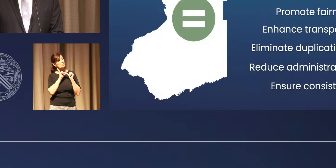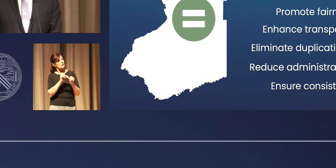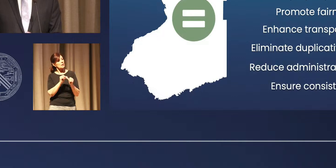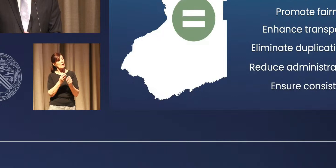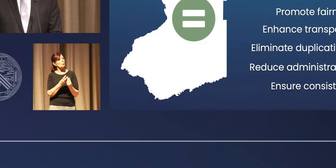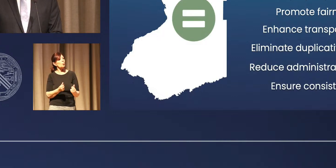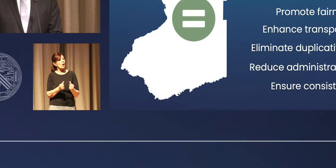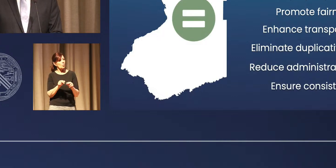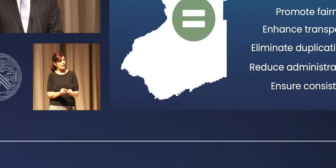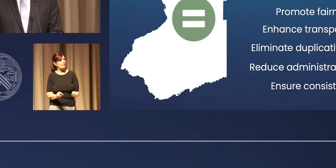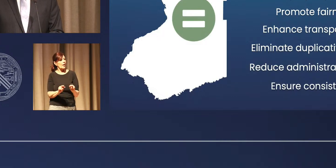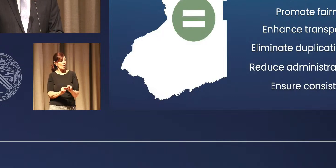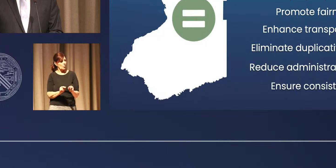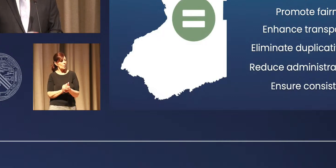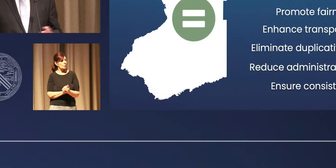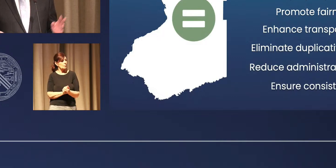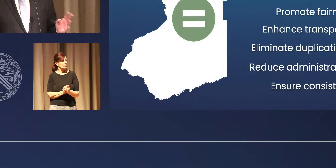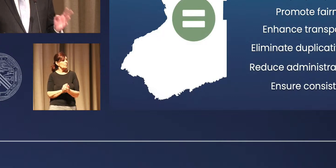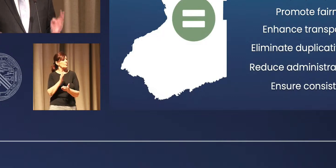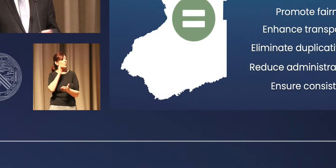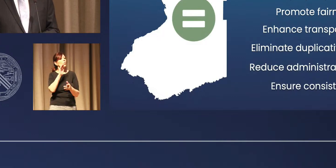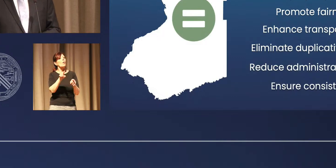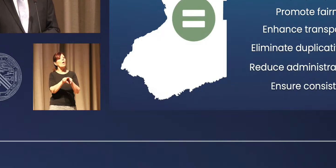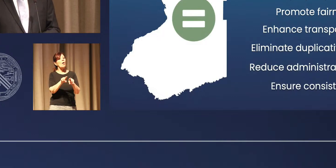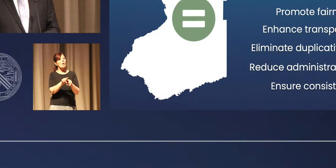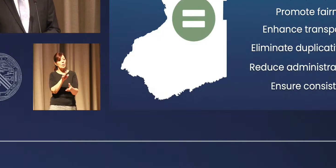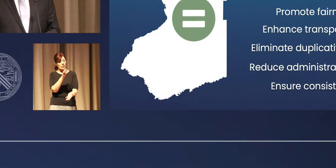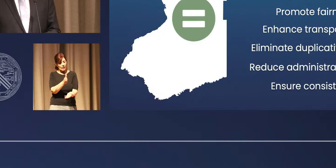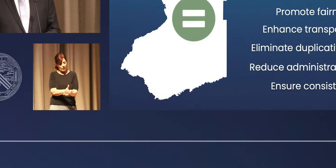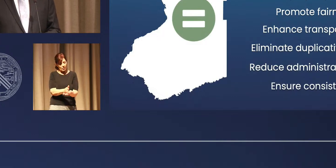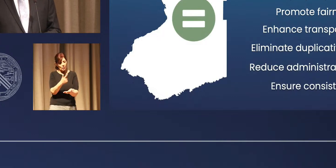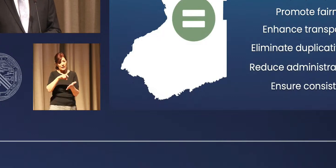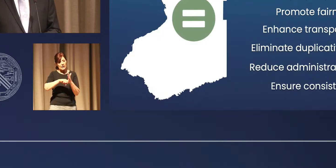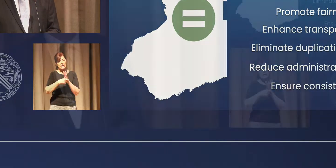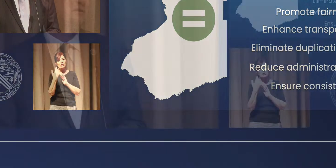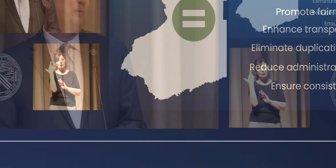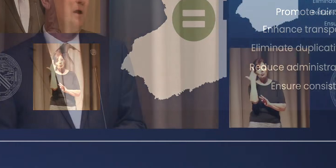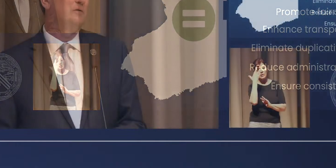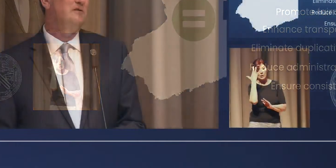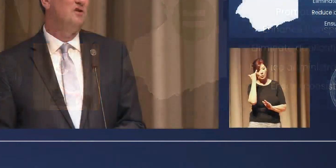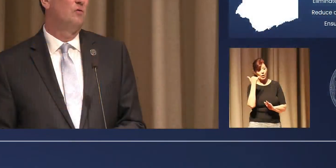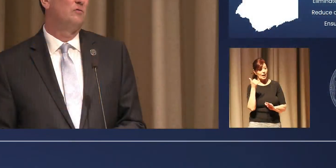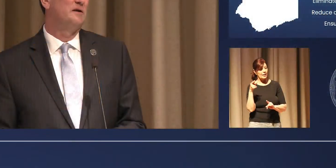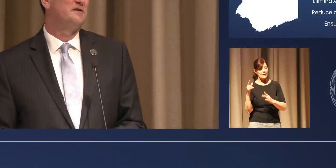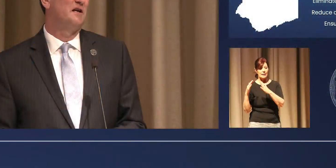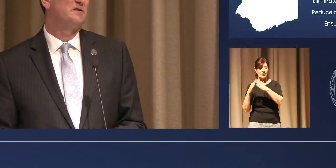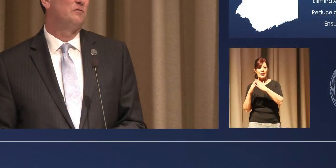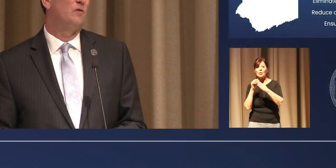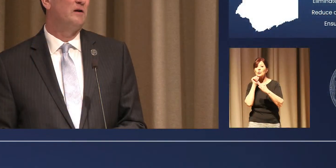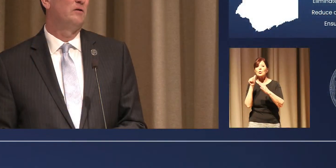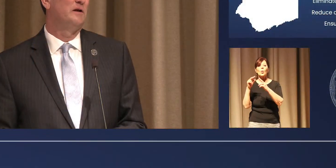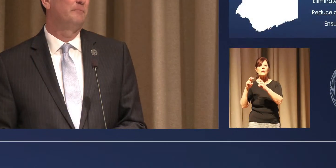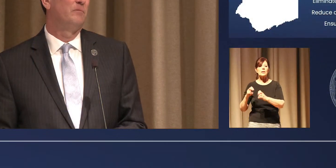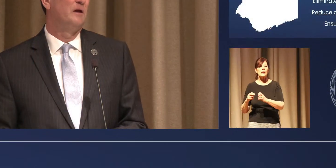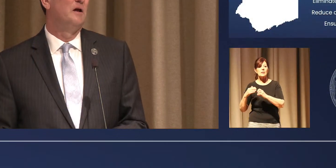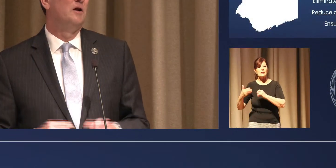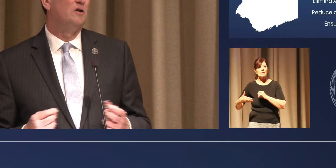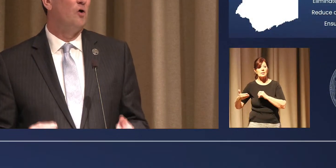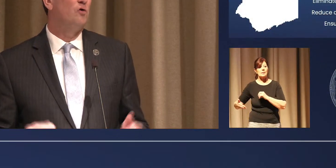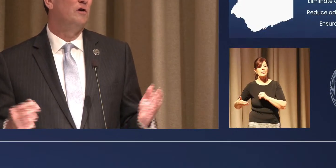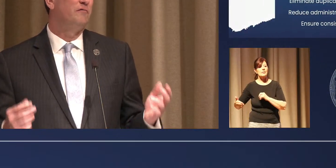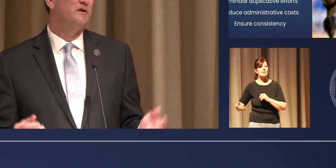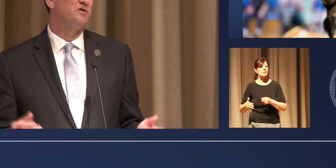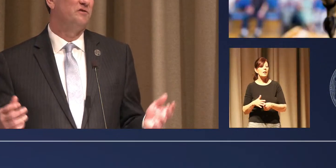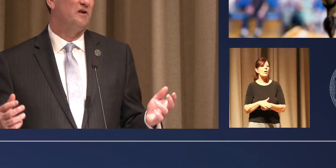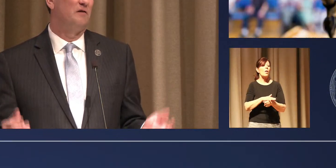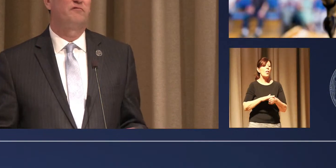property valuations. It will also eliminate one of the key reasons why municipalities don't reassess regularly.